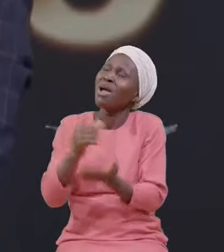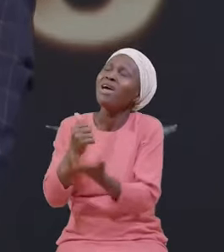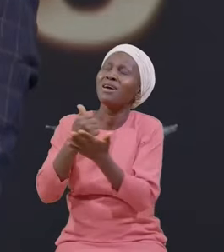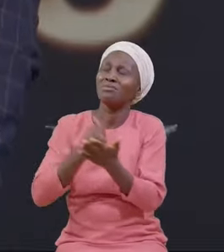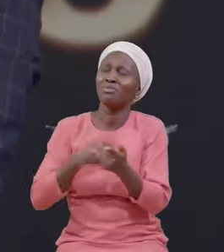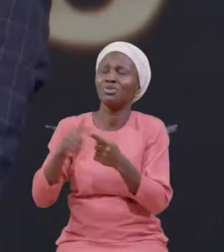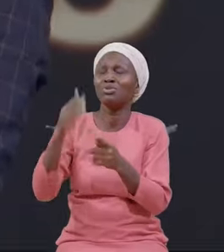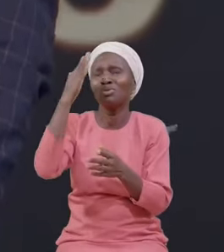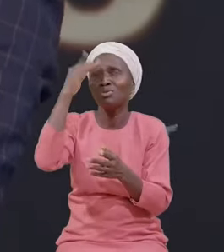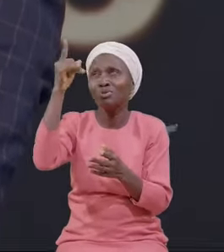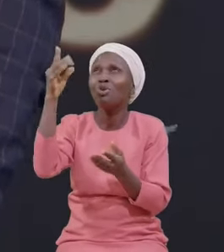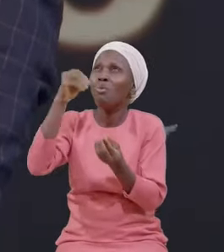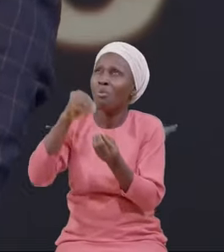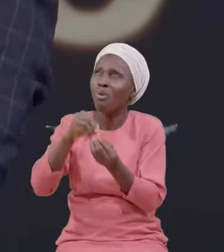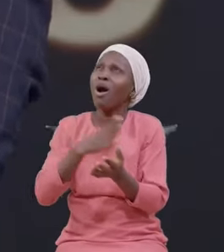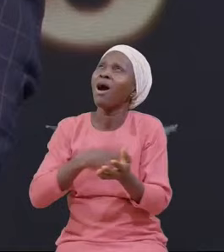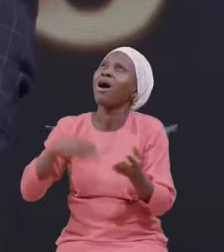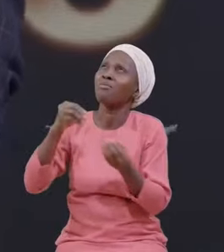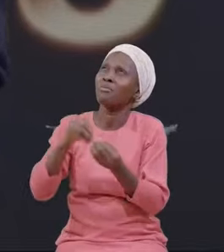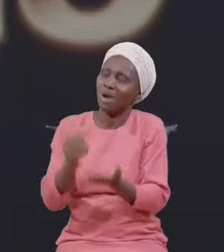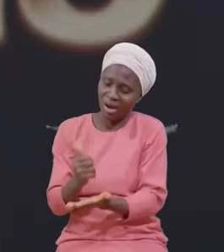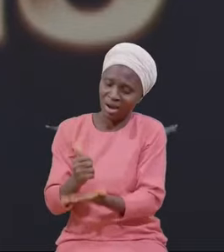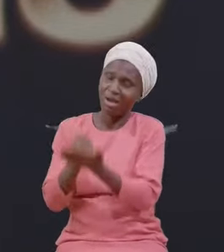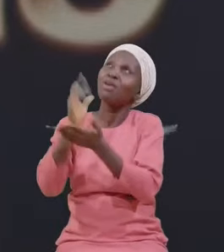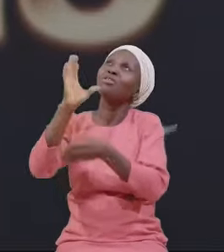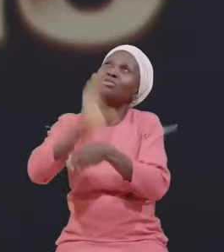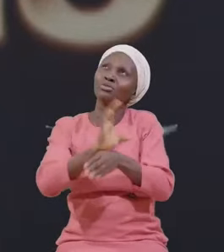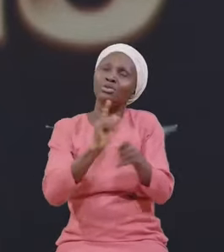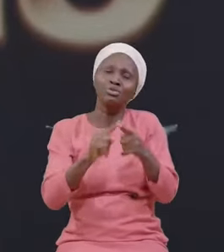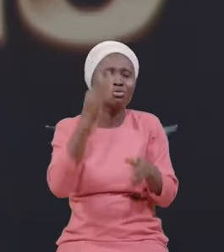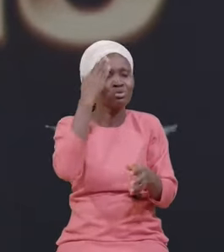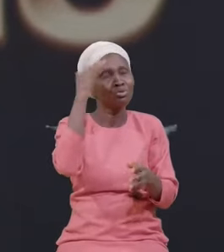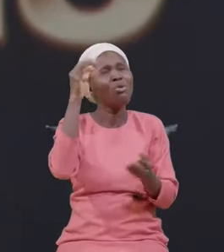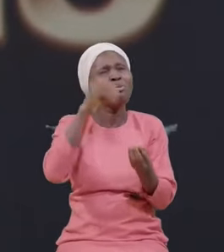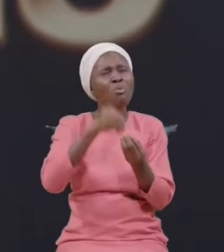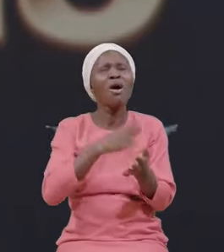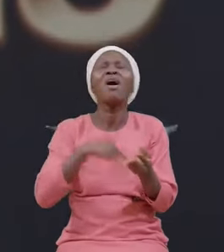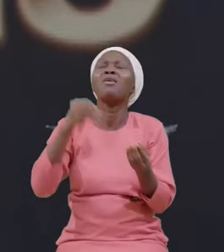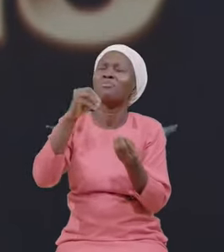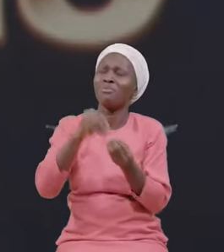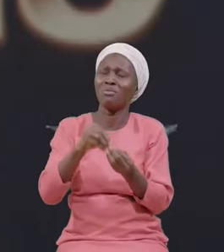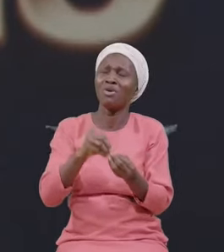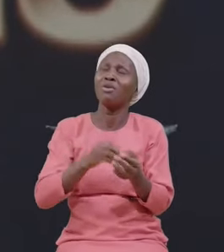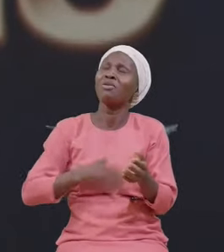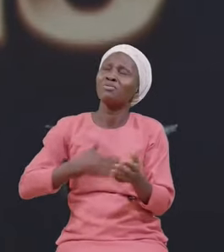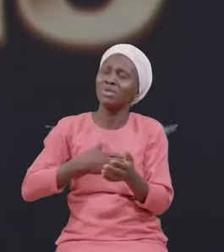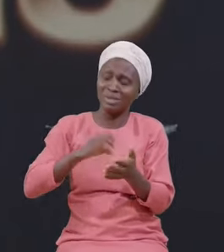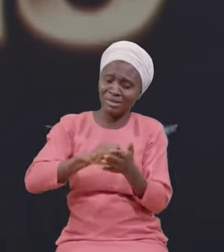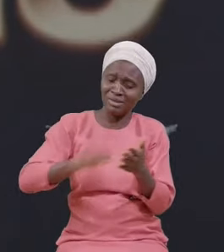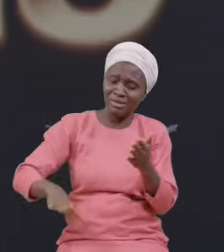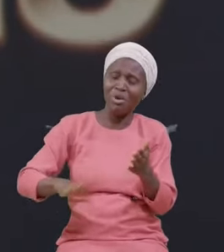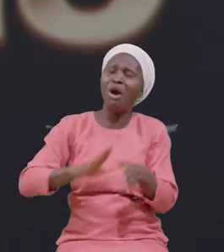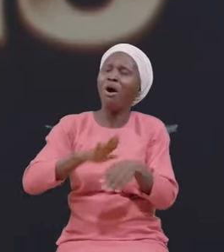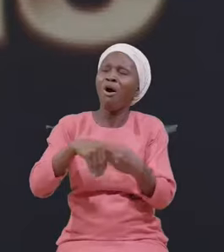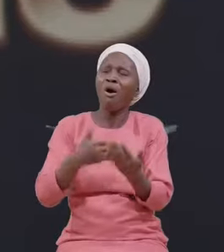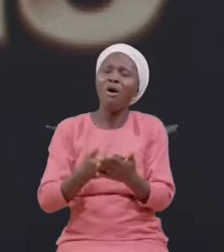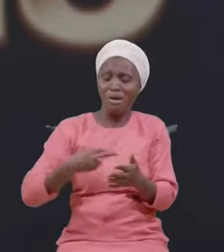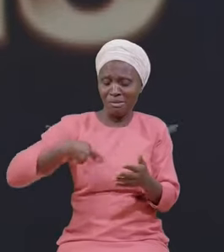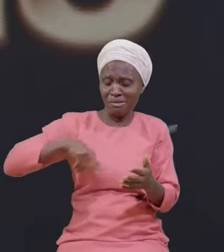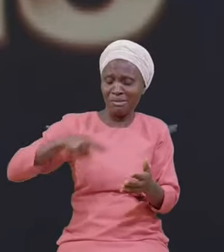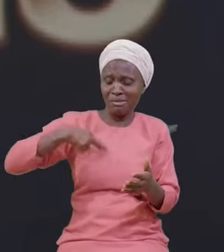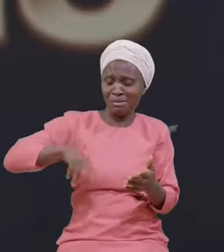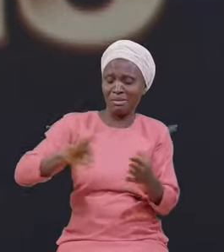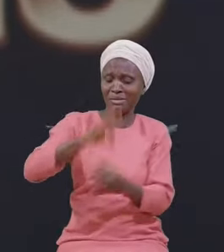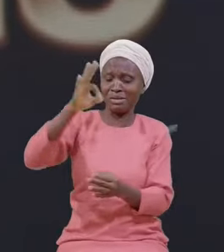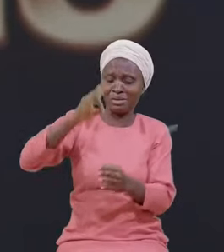more and more in the mighty name of Jesus uh take take away religious spirit uh take away